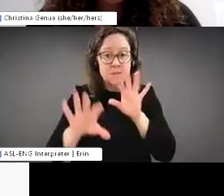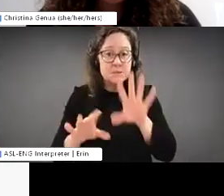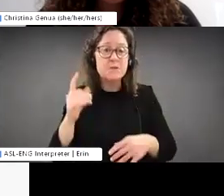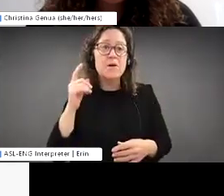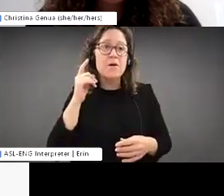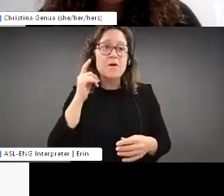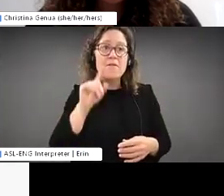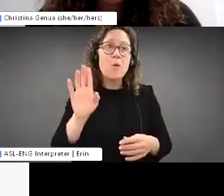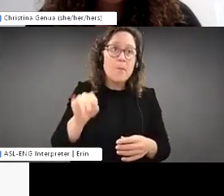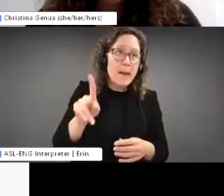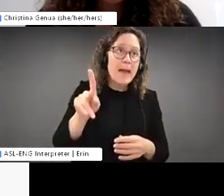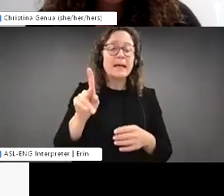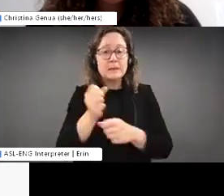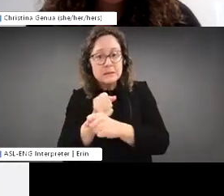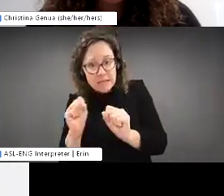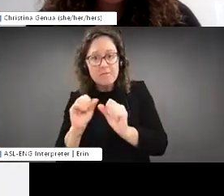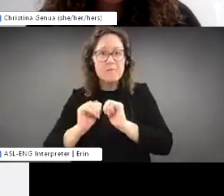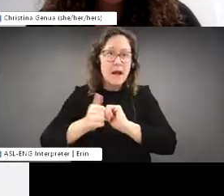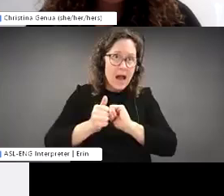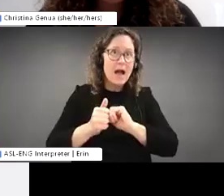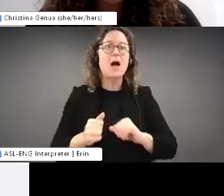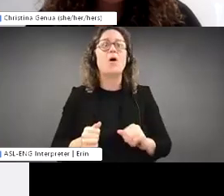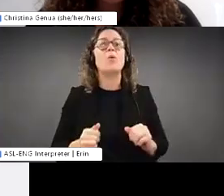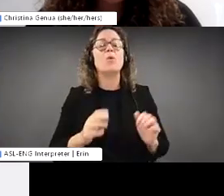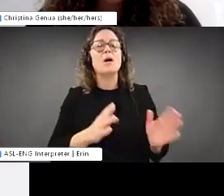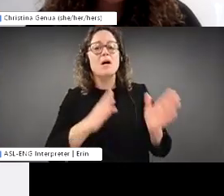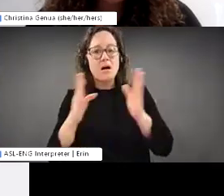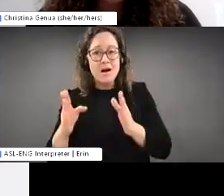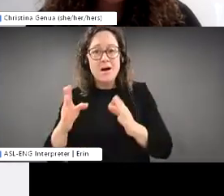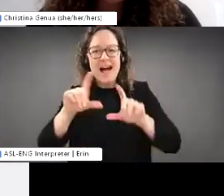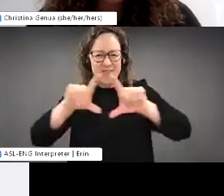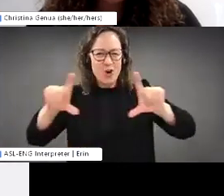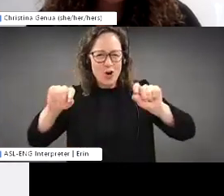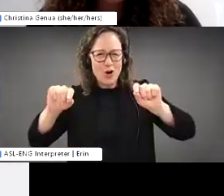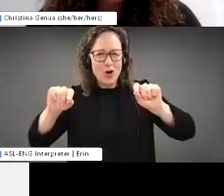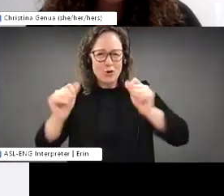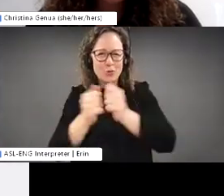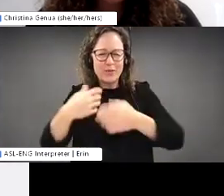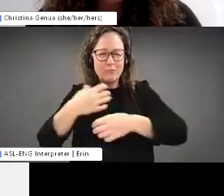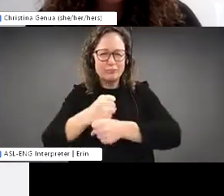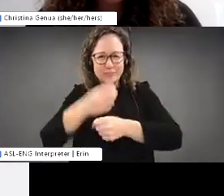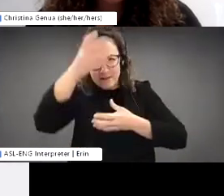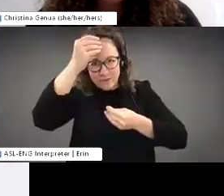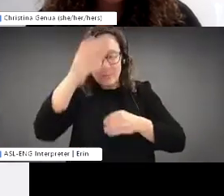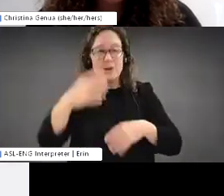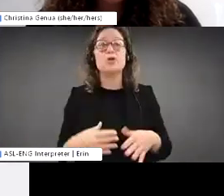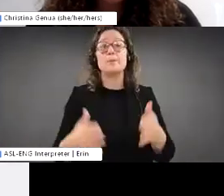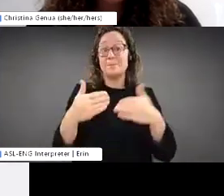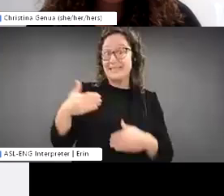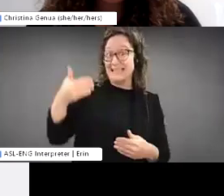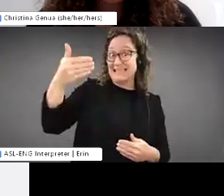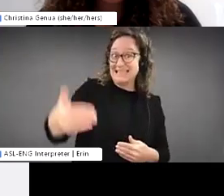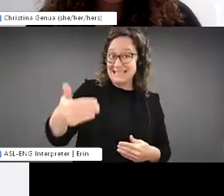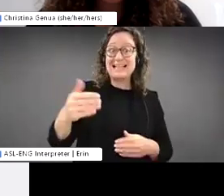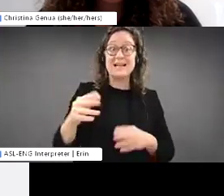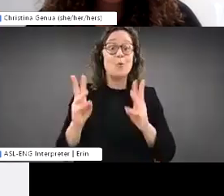basic things I think that Christine's already talked about. We do have another webinar coming up on using the chat